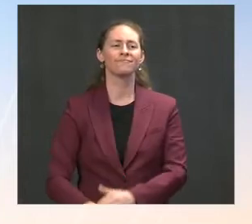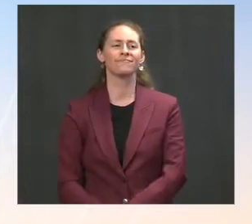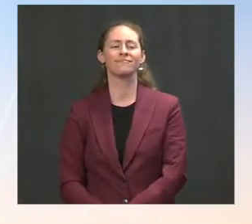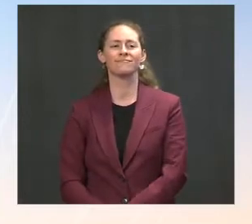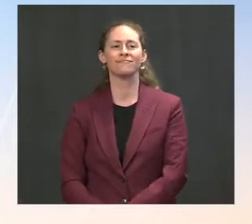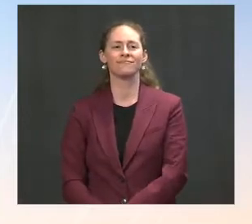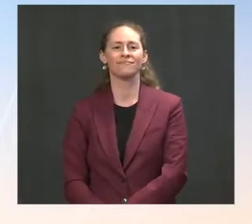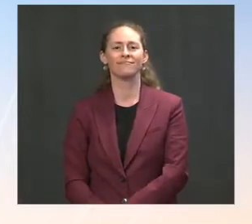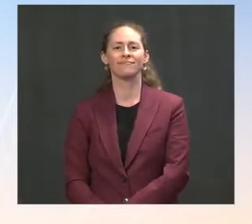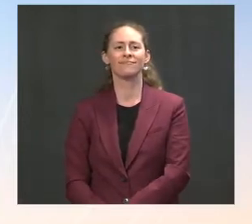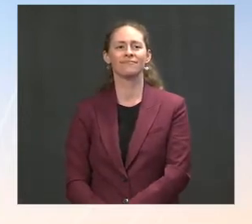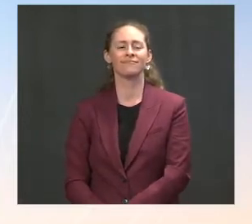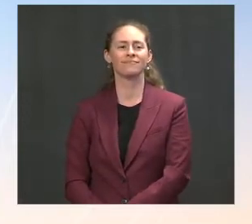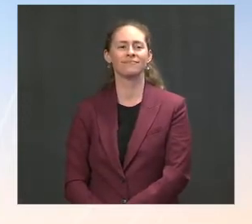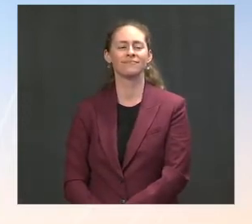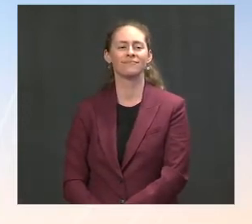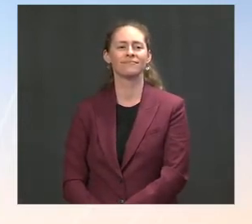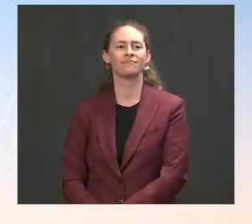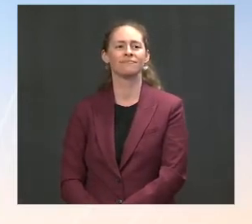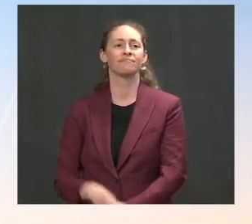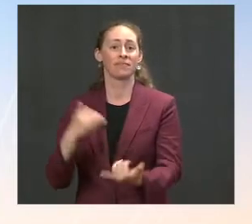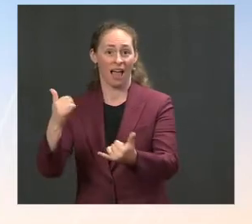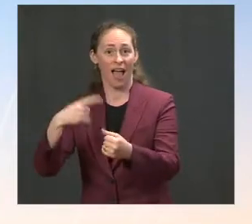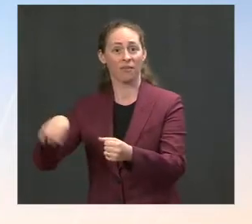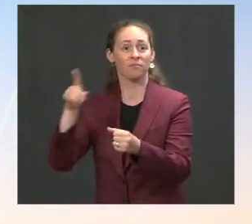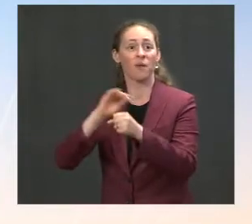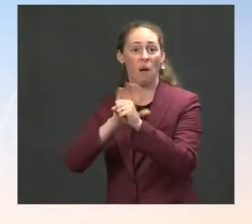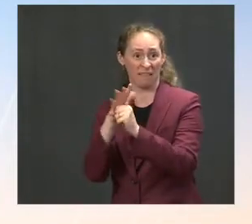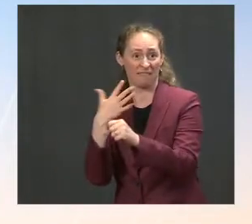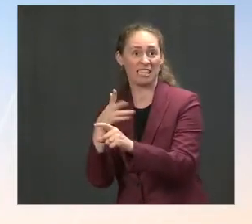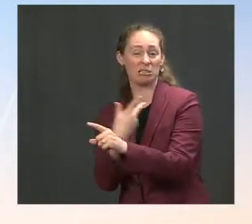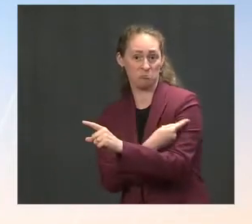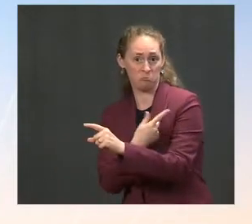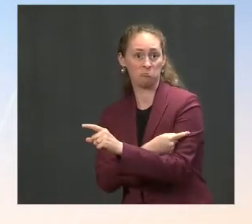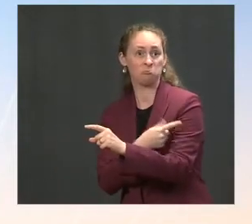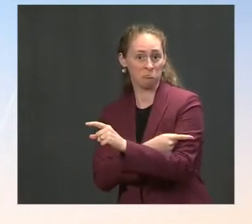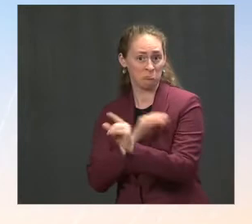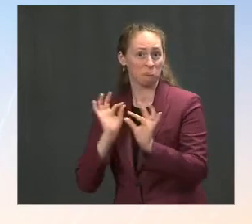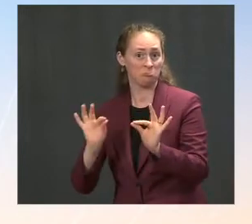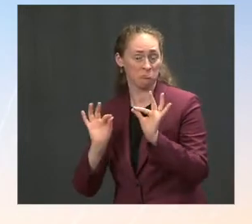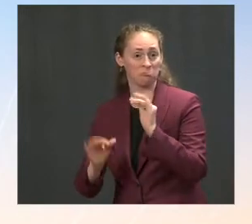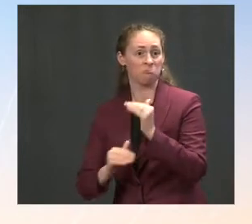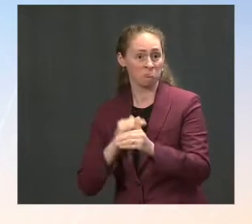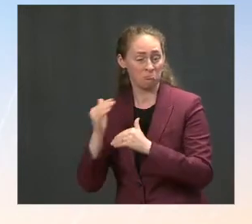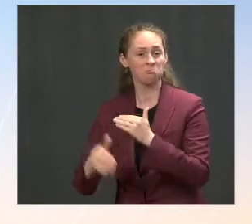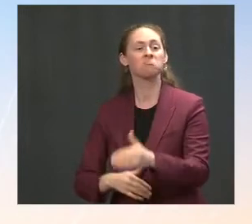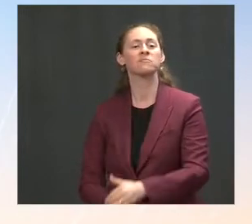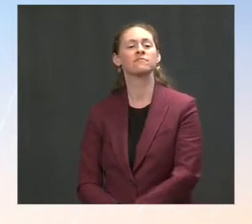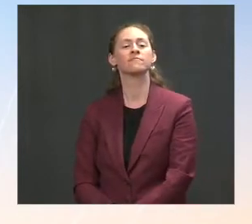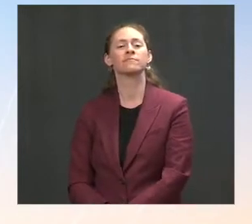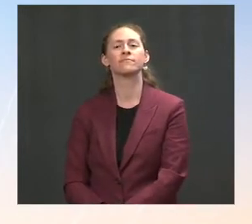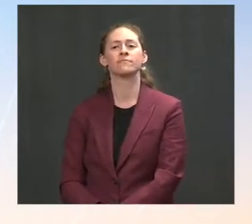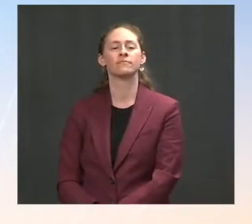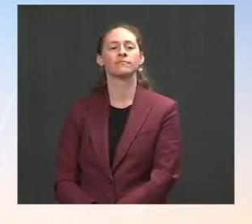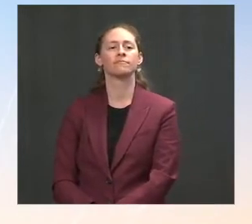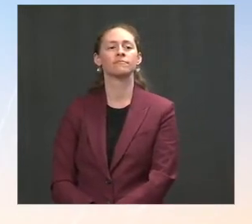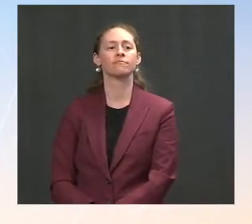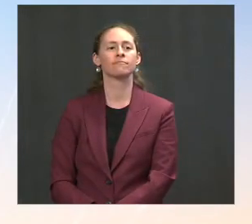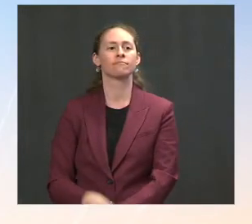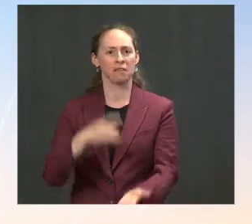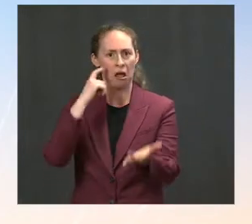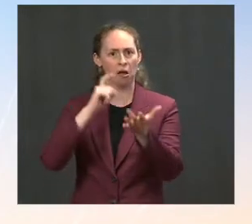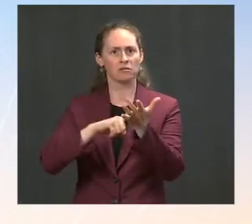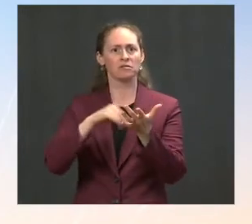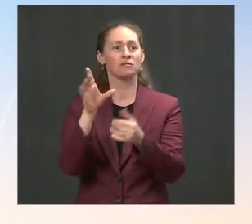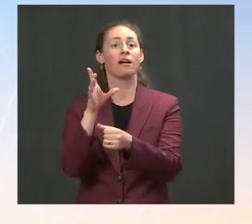doses administered of the vaccine are down below 300,000 for the first time since December, we've heard talk about